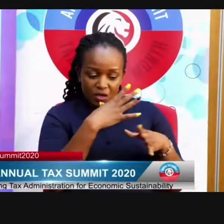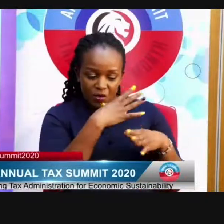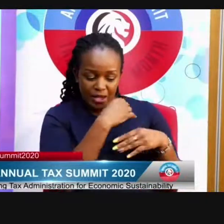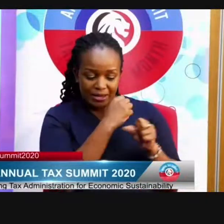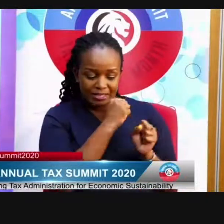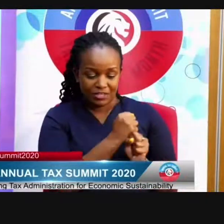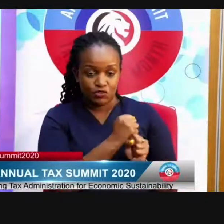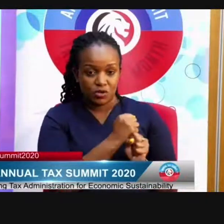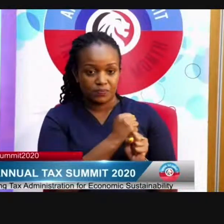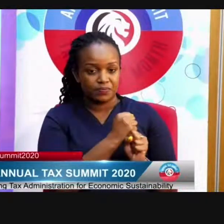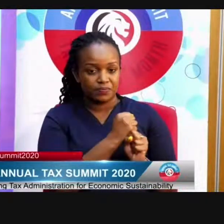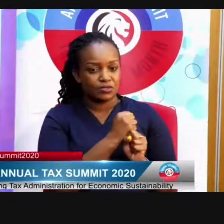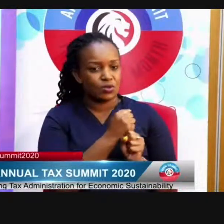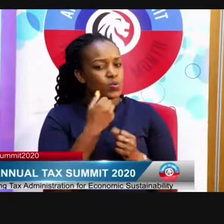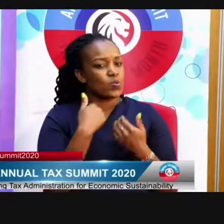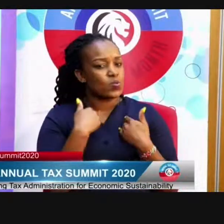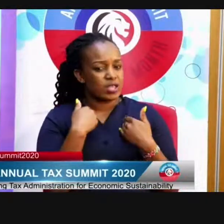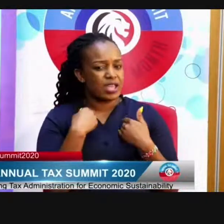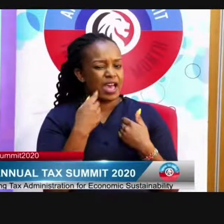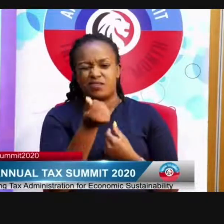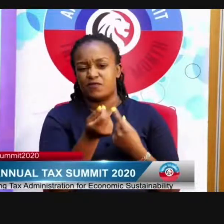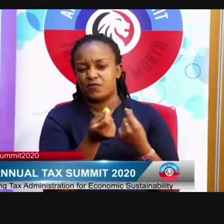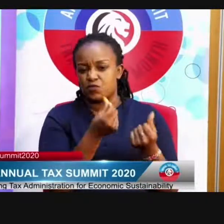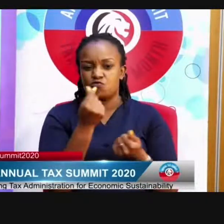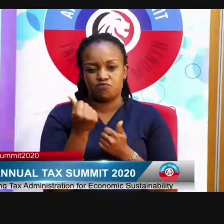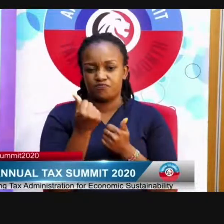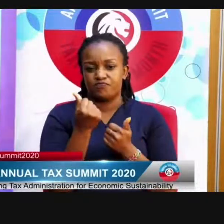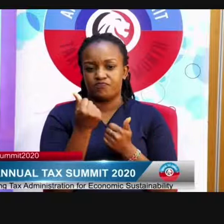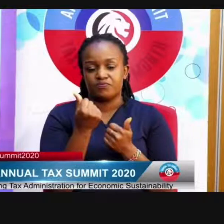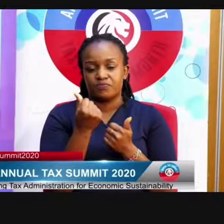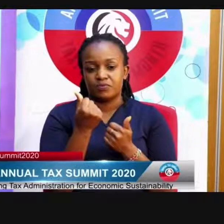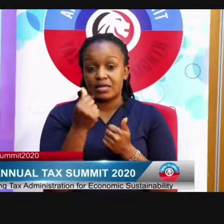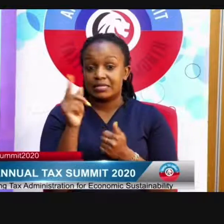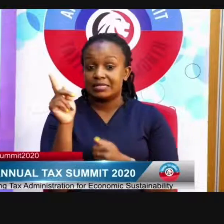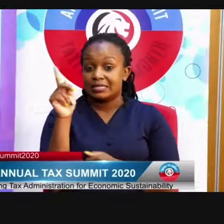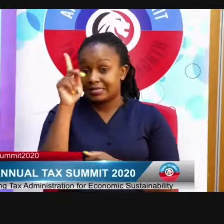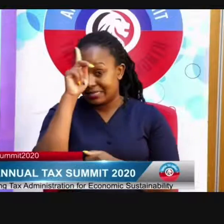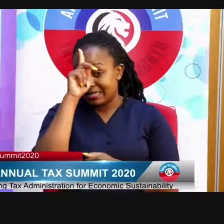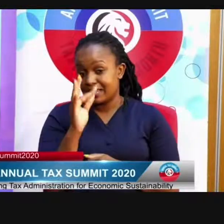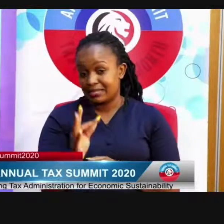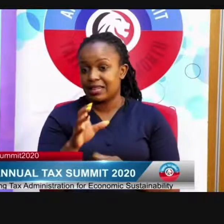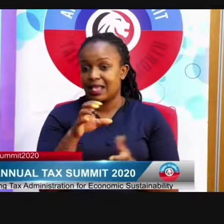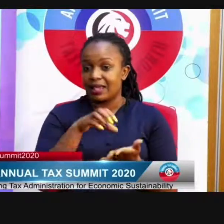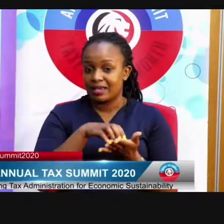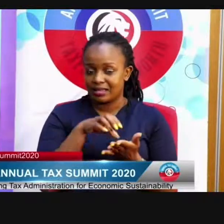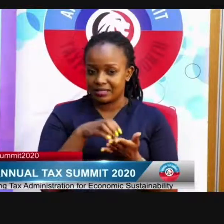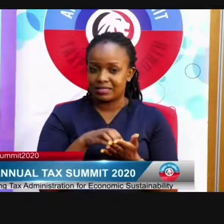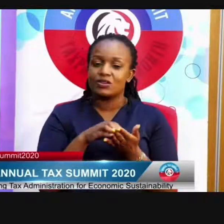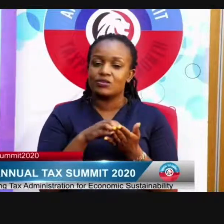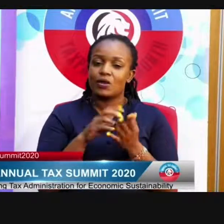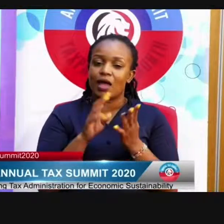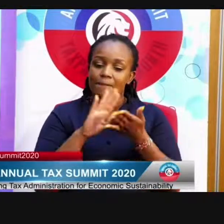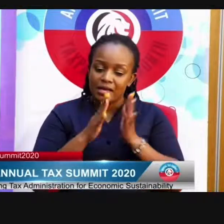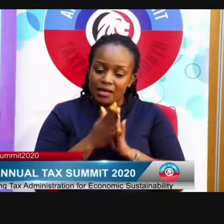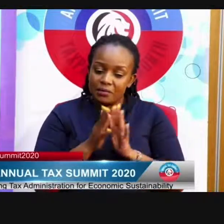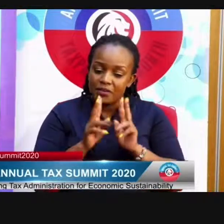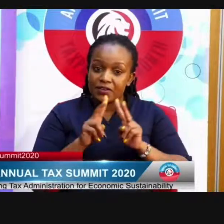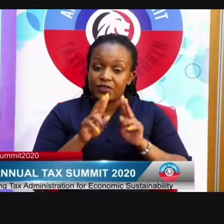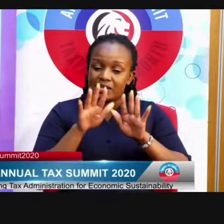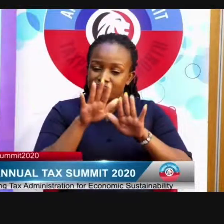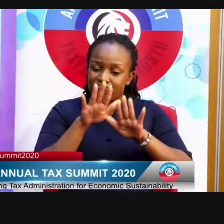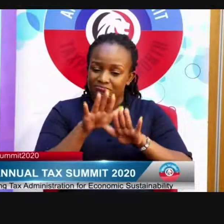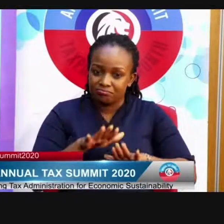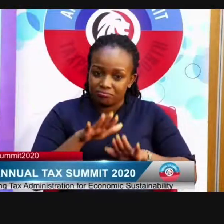few active cases as we speak, and we are very vigilant in terms of making sure